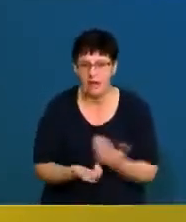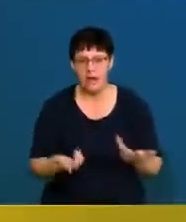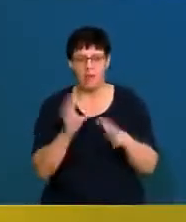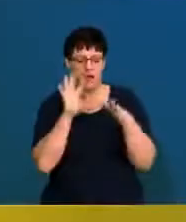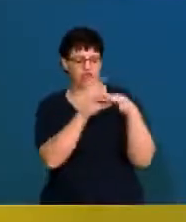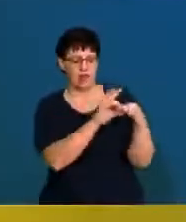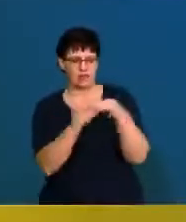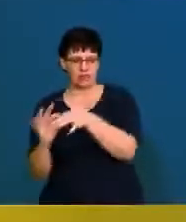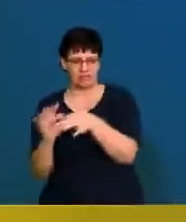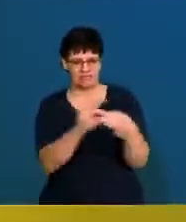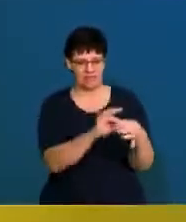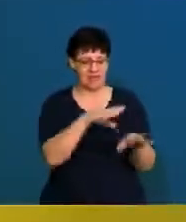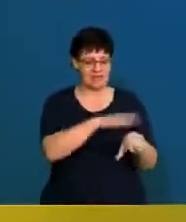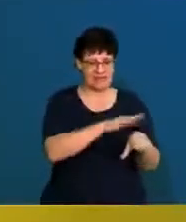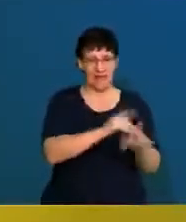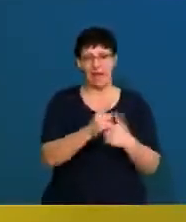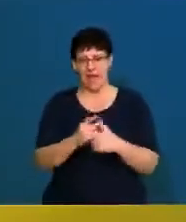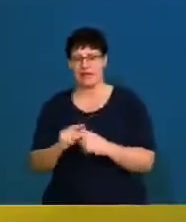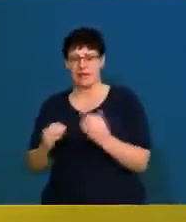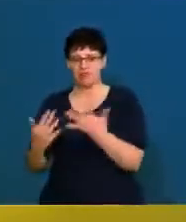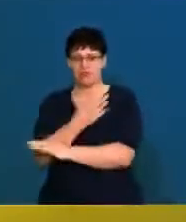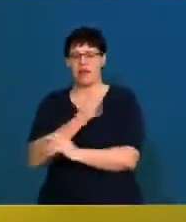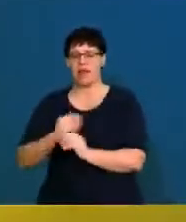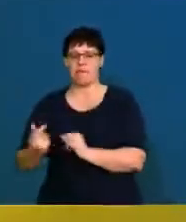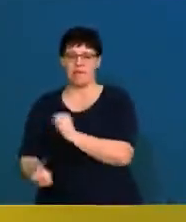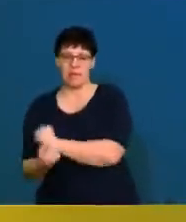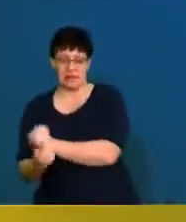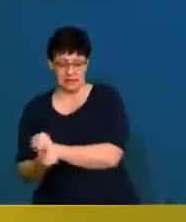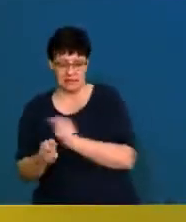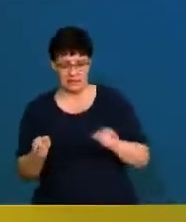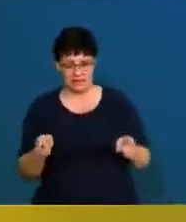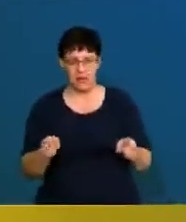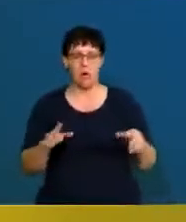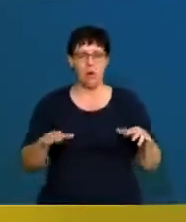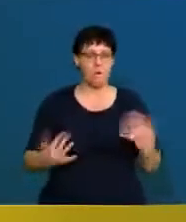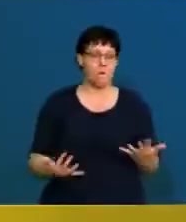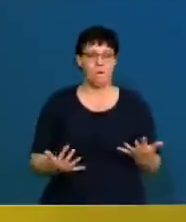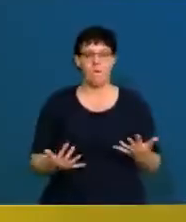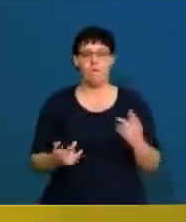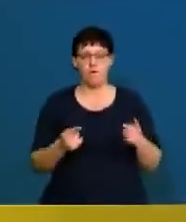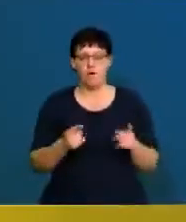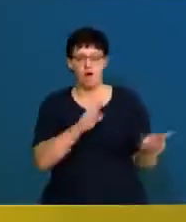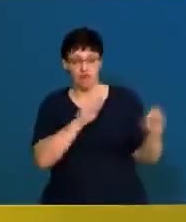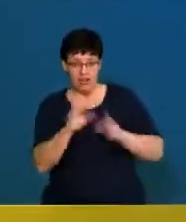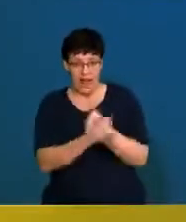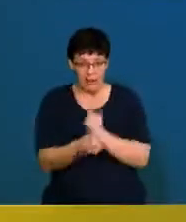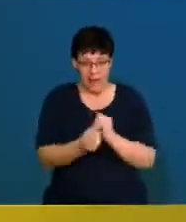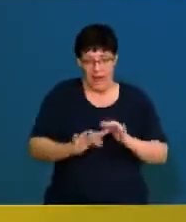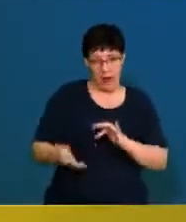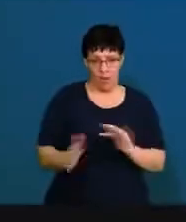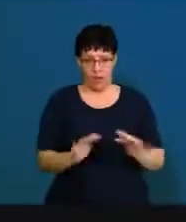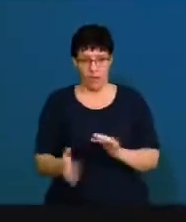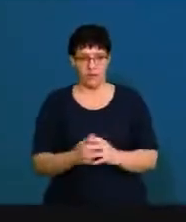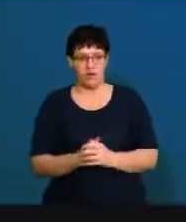that exists between time and rate of reaction as a particular or a specific type of a reaction occurs. Okay?